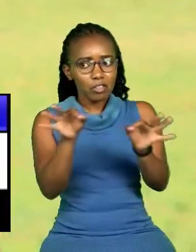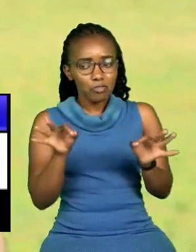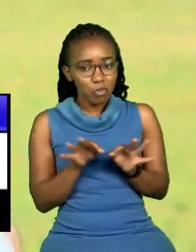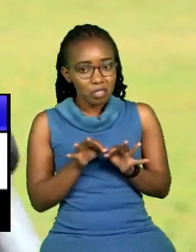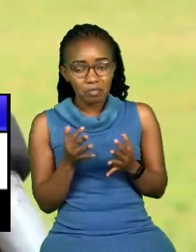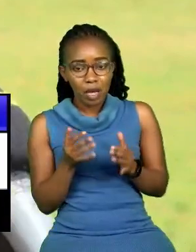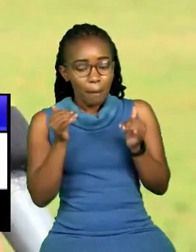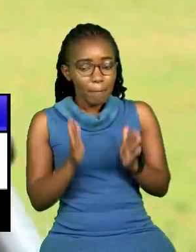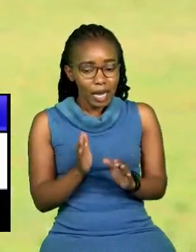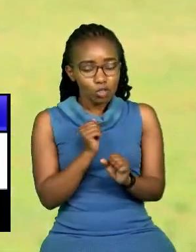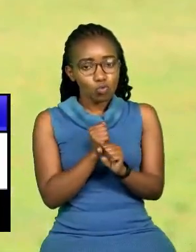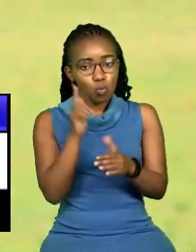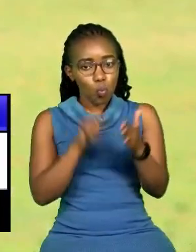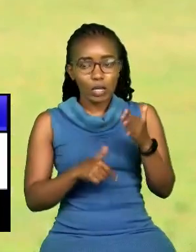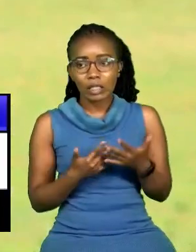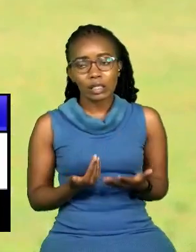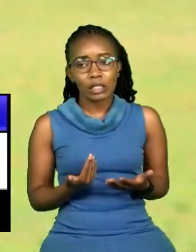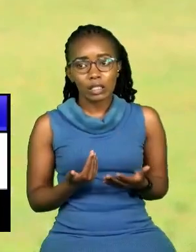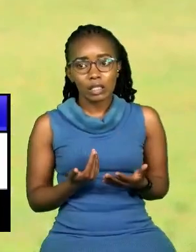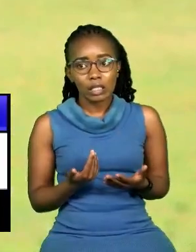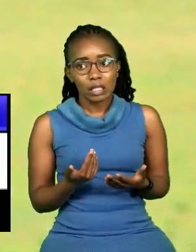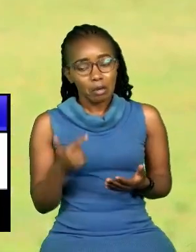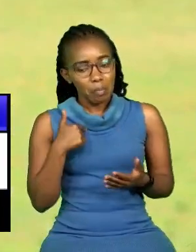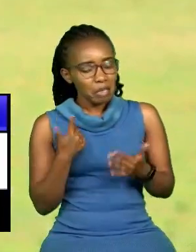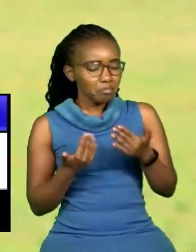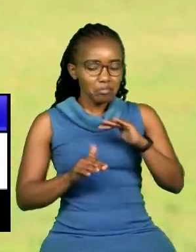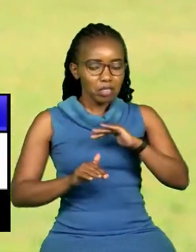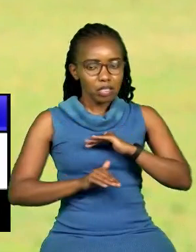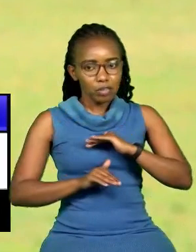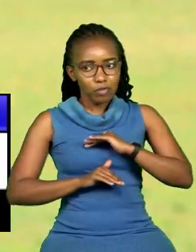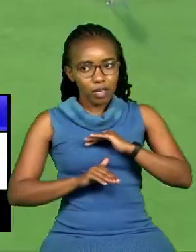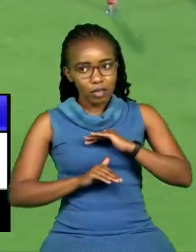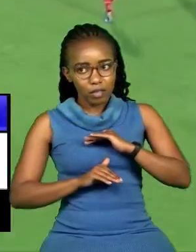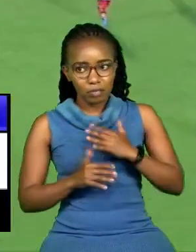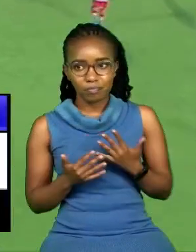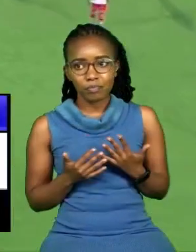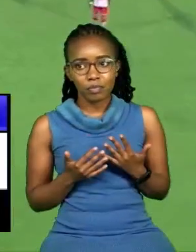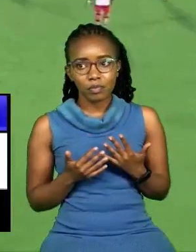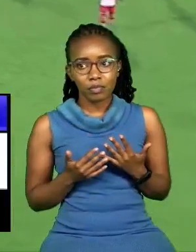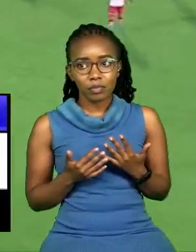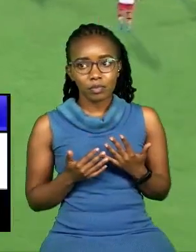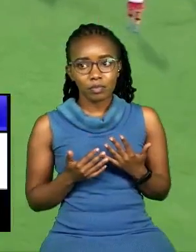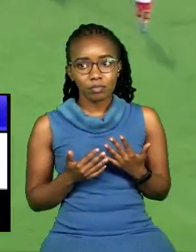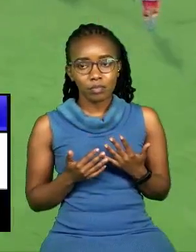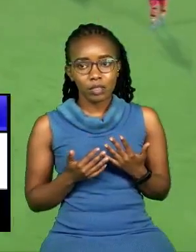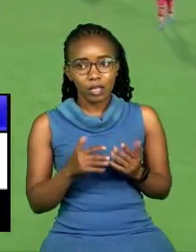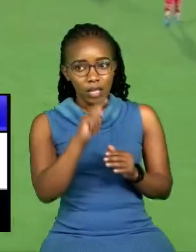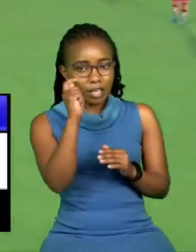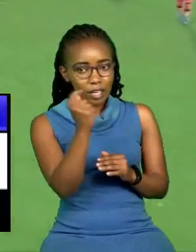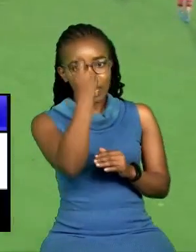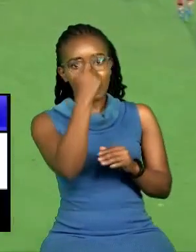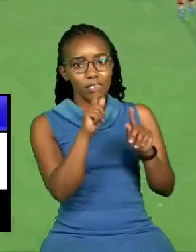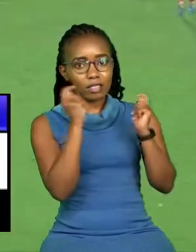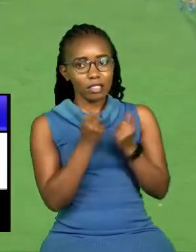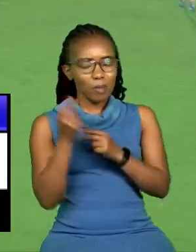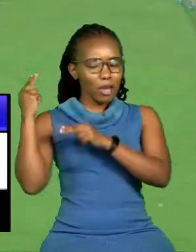do. In general, I'm satisfied. They do what they can. The result tears the Stars into the books of